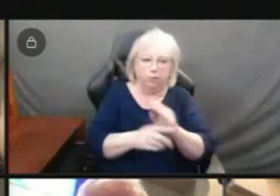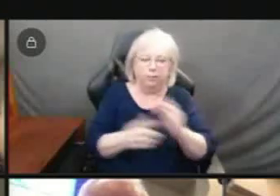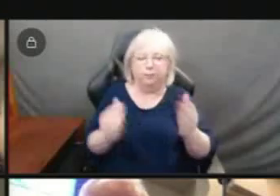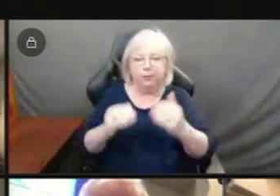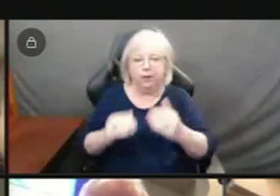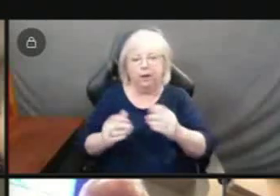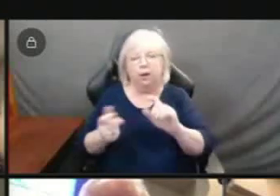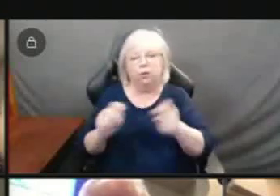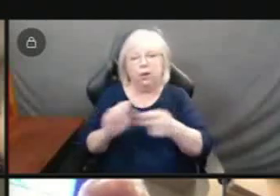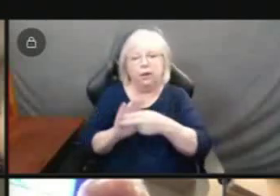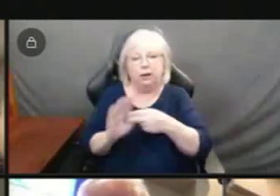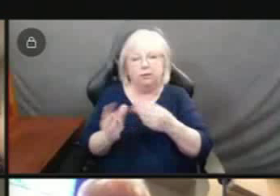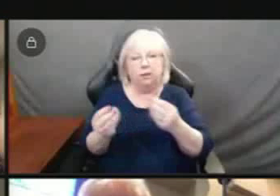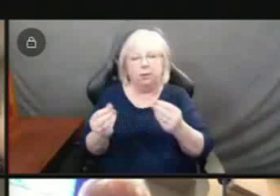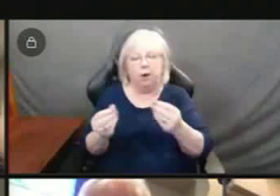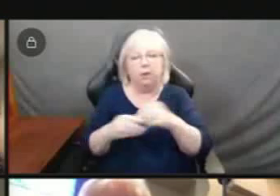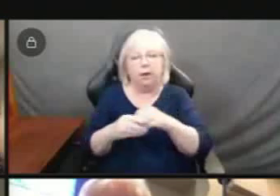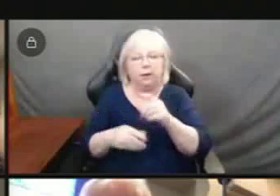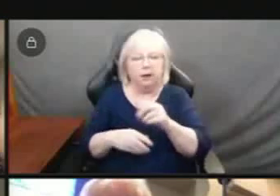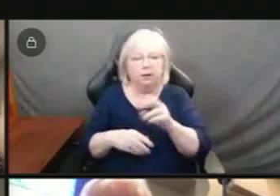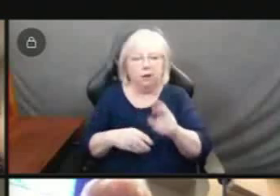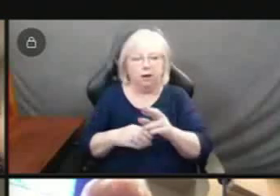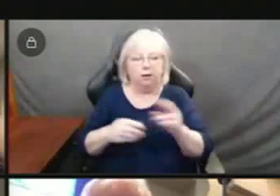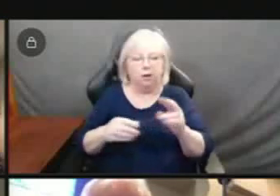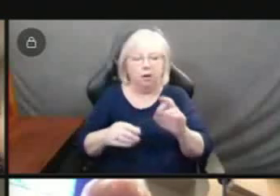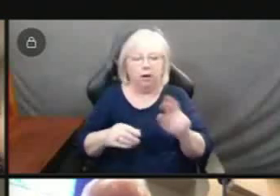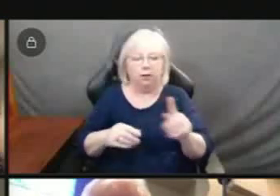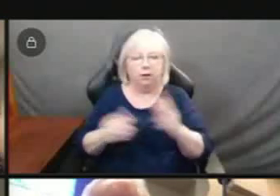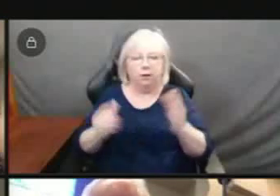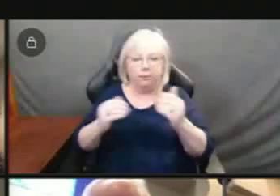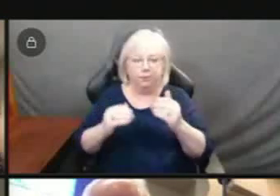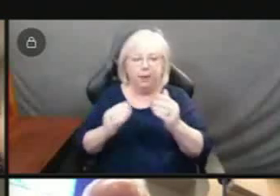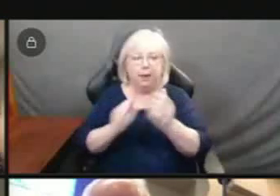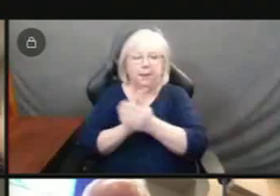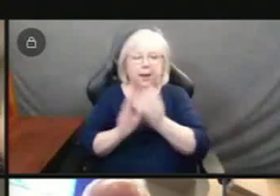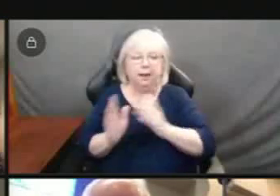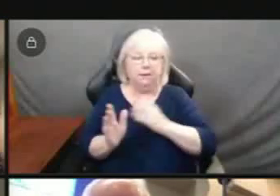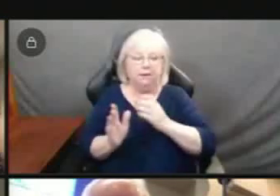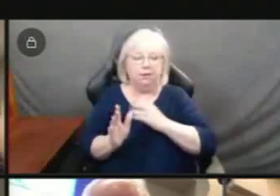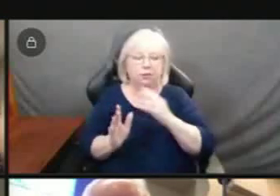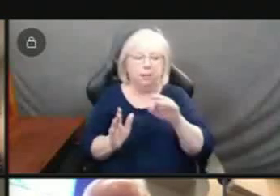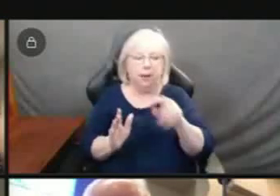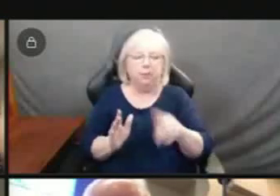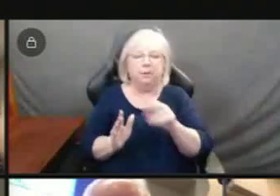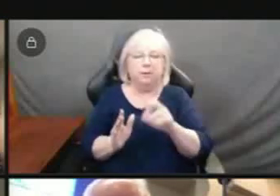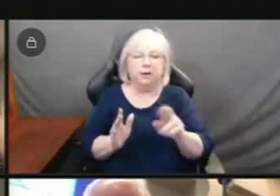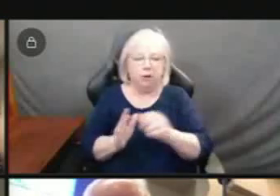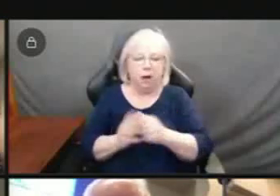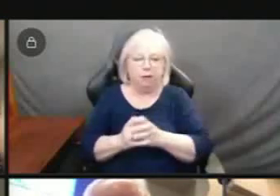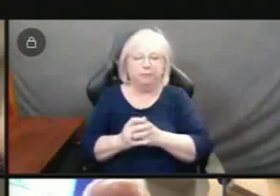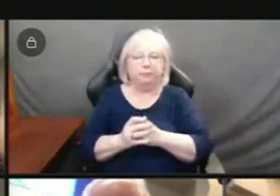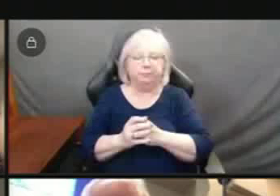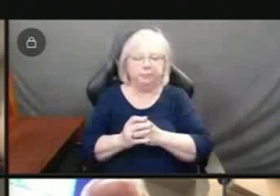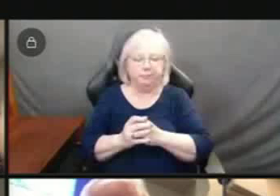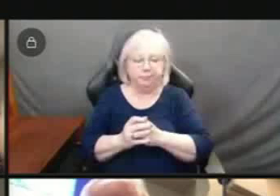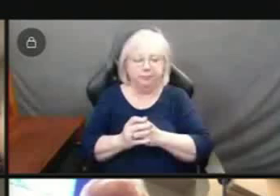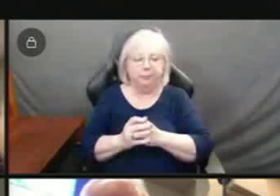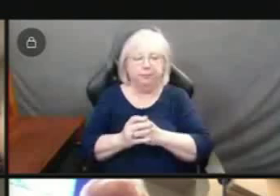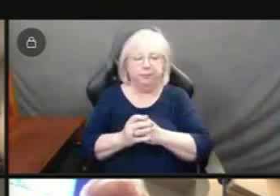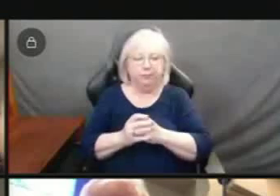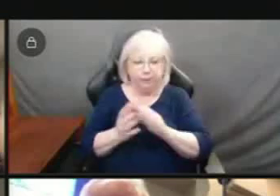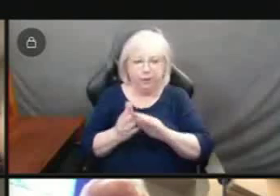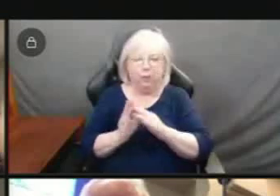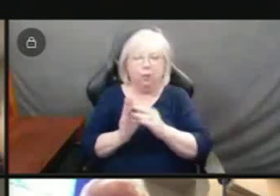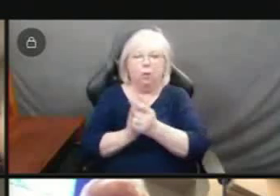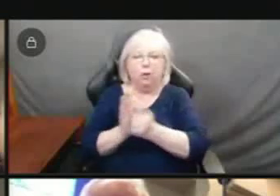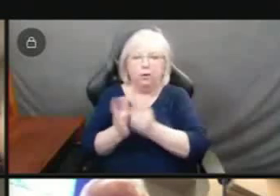reclassify property located in the City of Little Rock, Arkansas, amending the official zoning map of the City of Little Rock, Arkansas, and for the purposes. An